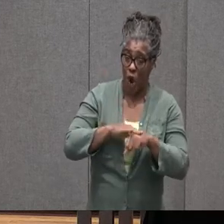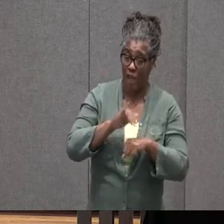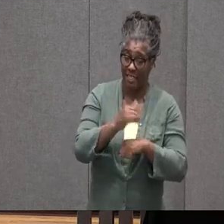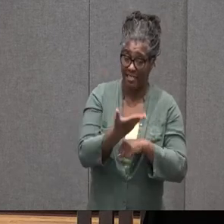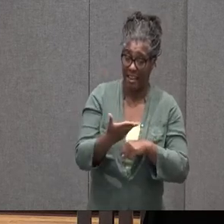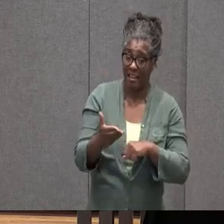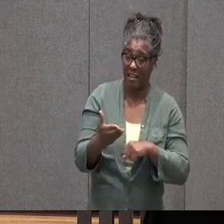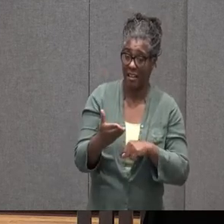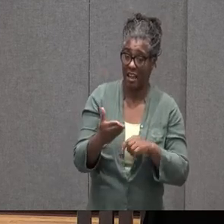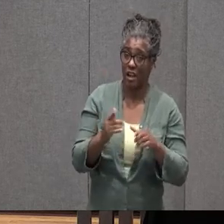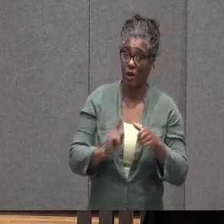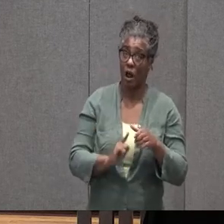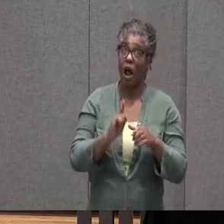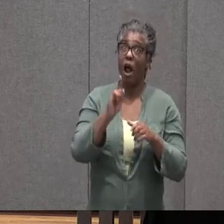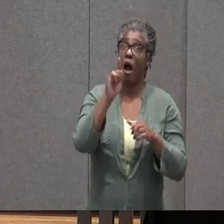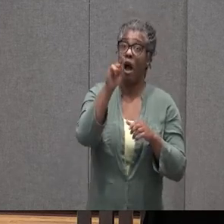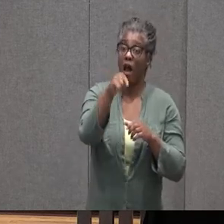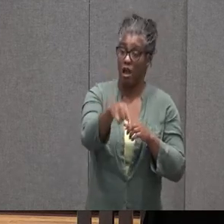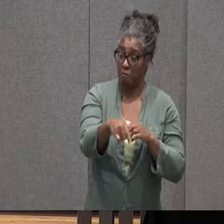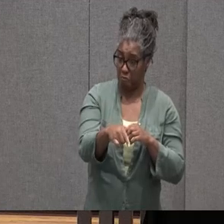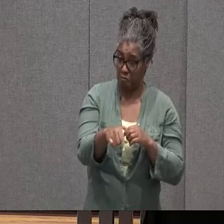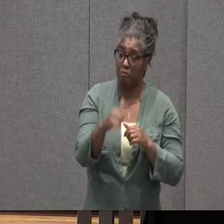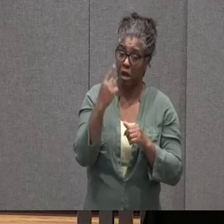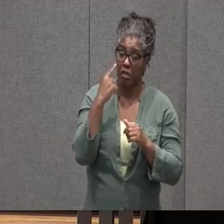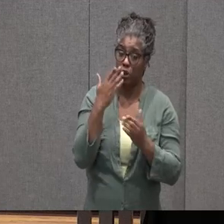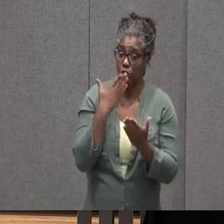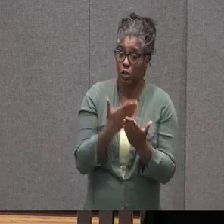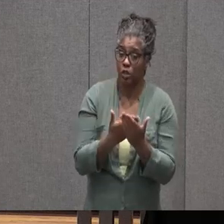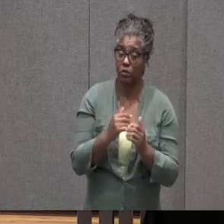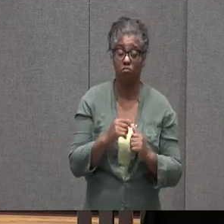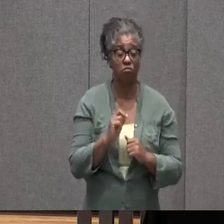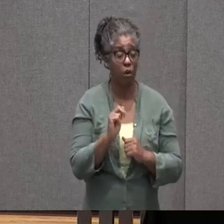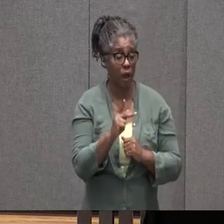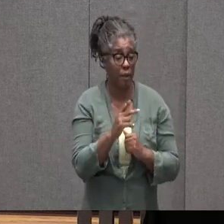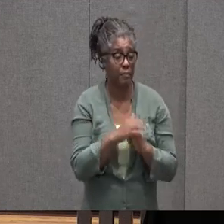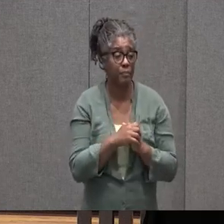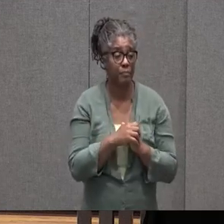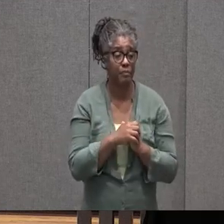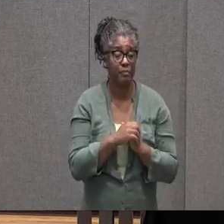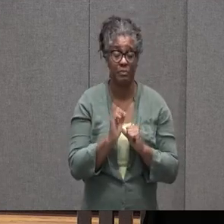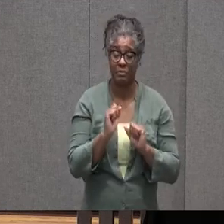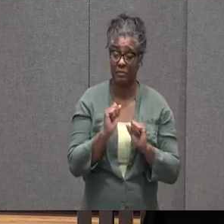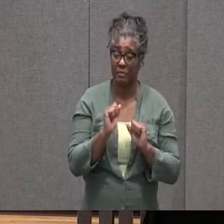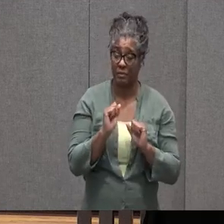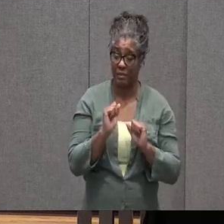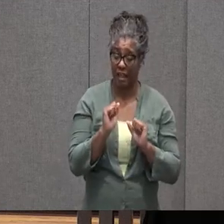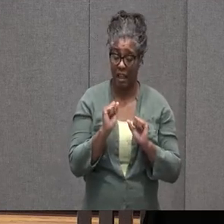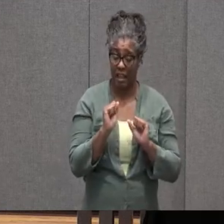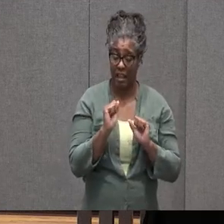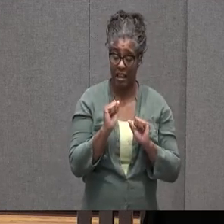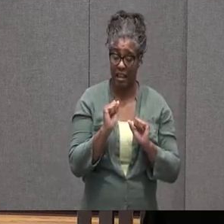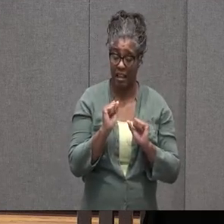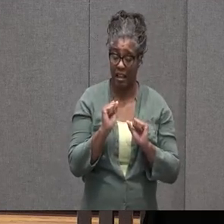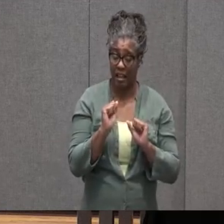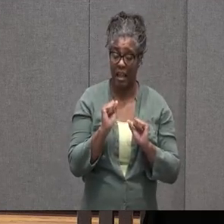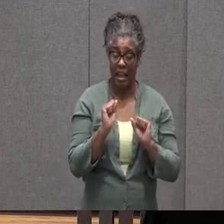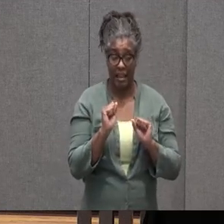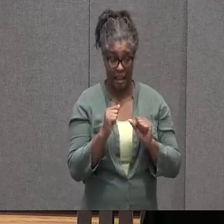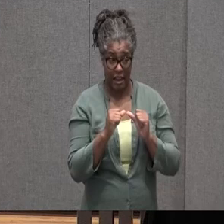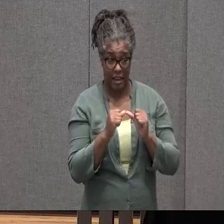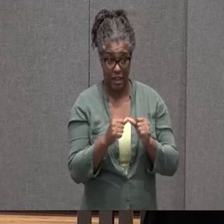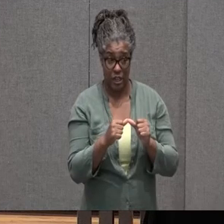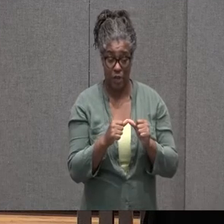launched us that high. I think that's pretty good. Okay. So can I keep going? Please do. I'm really excited. I'm excited. So